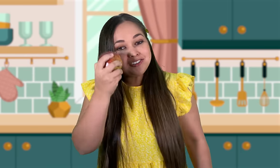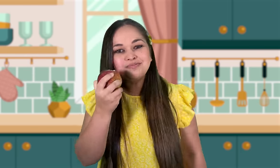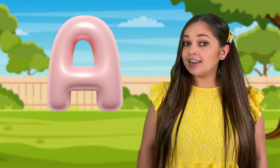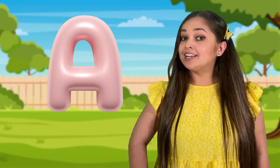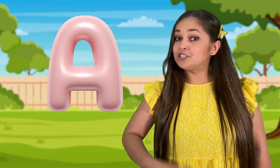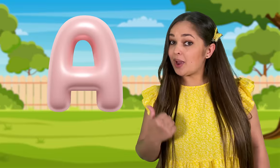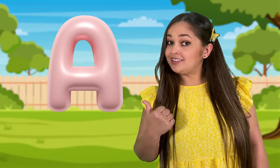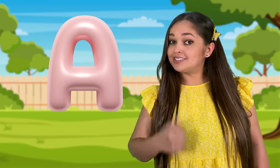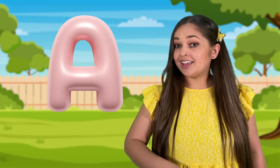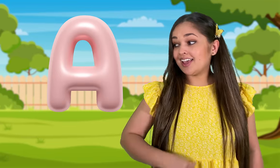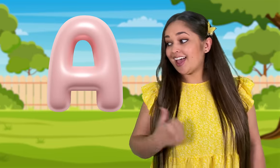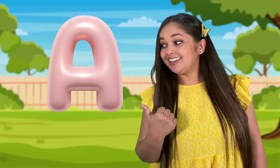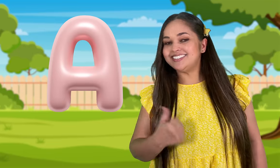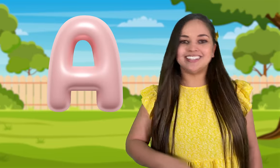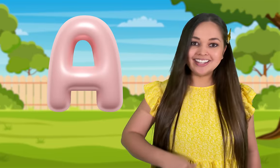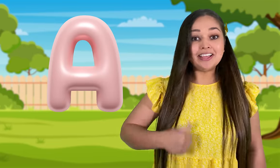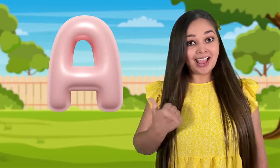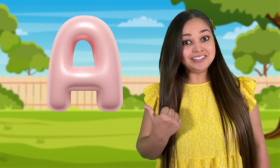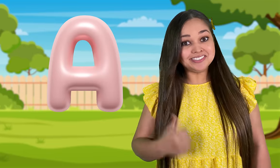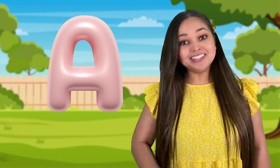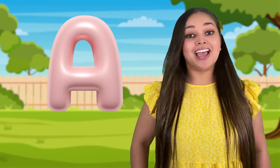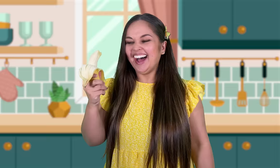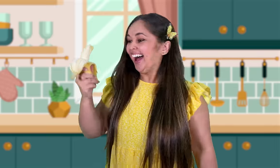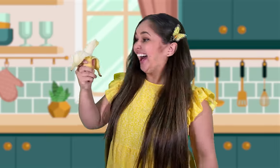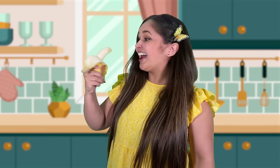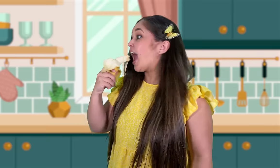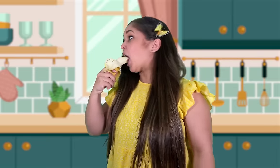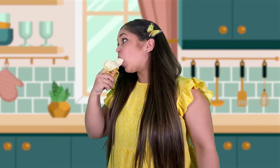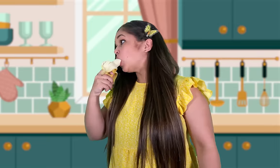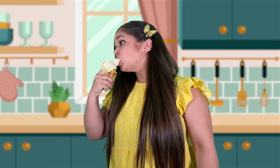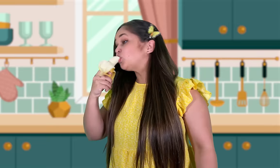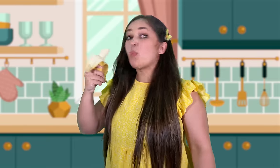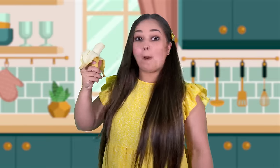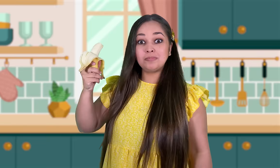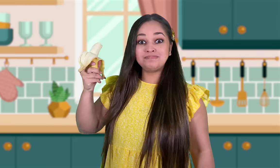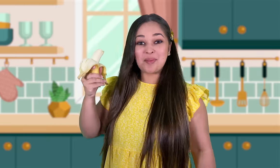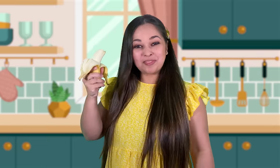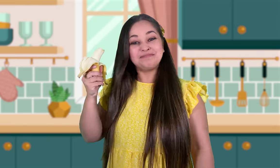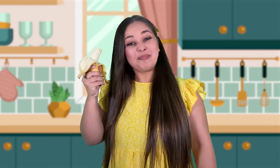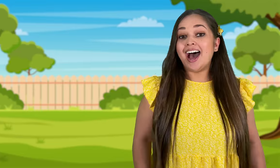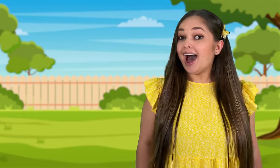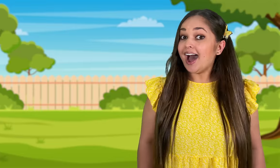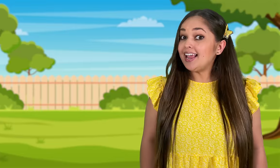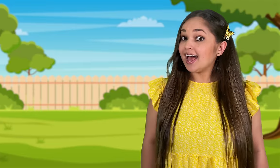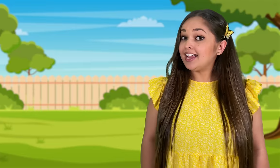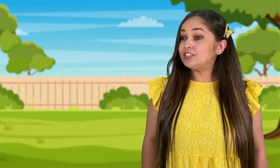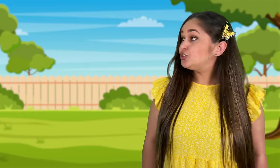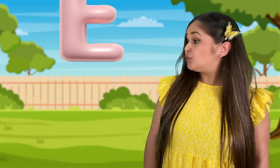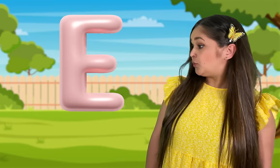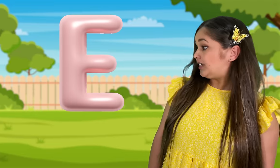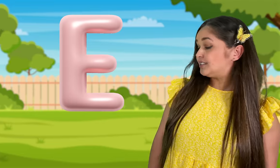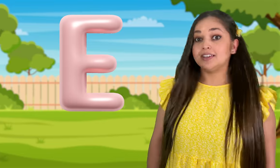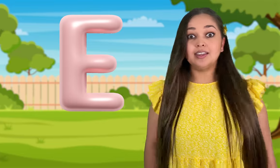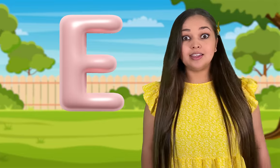bananas. I like to eat, eat, eat apples and bananas. I like